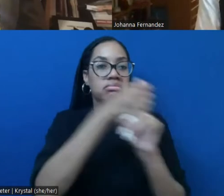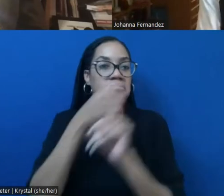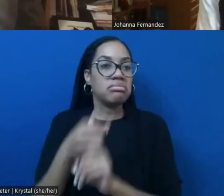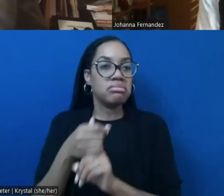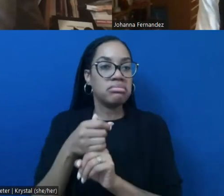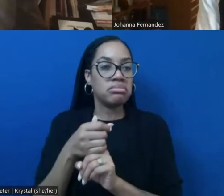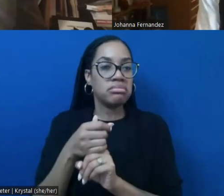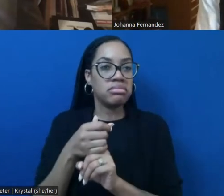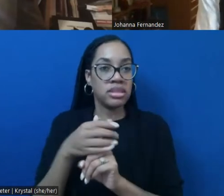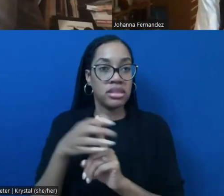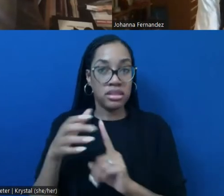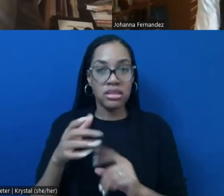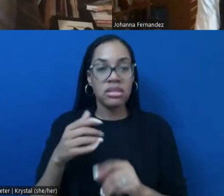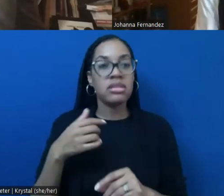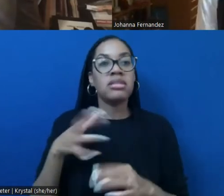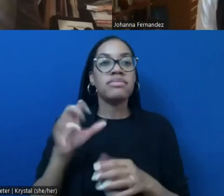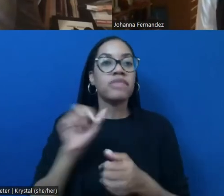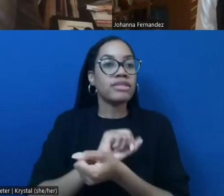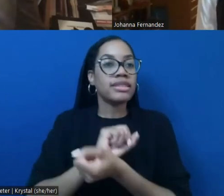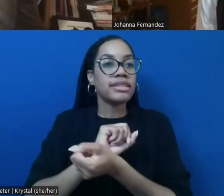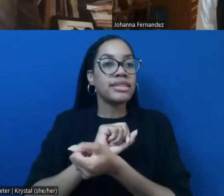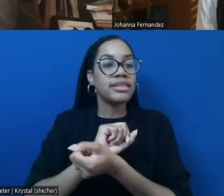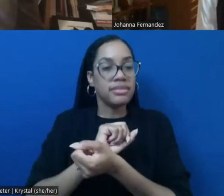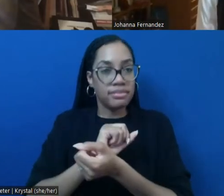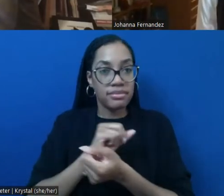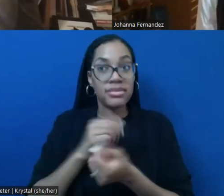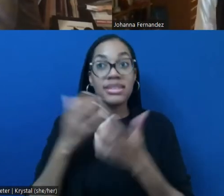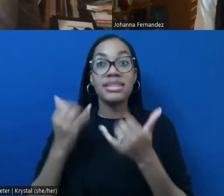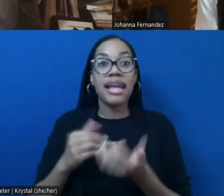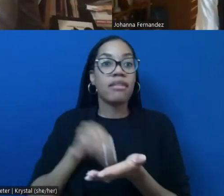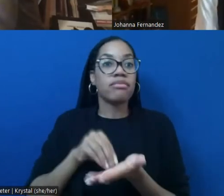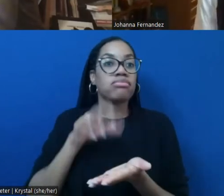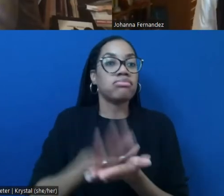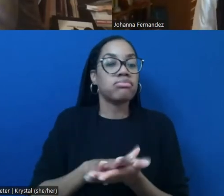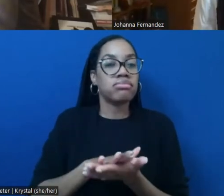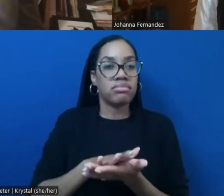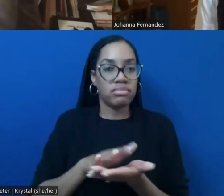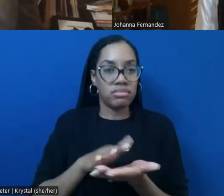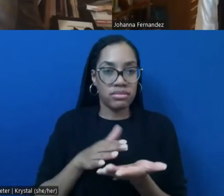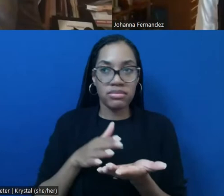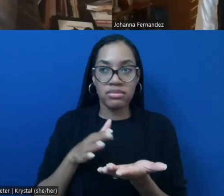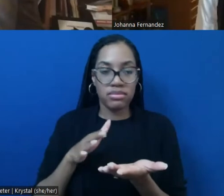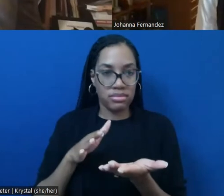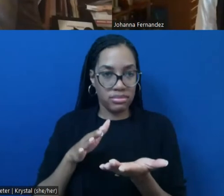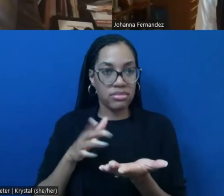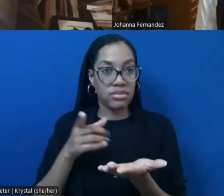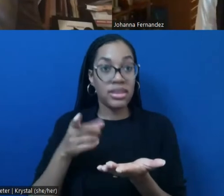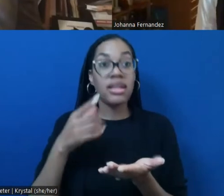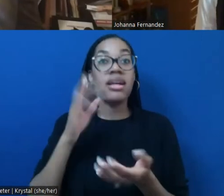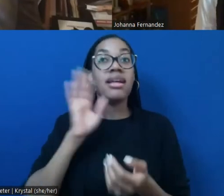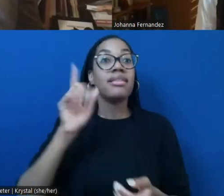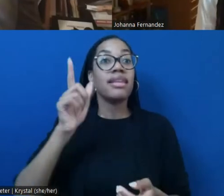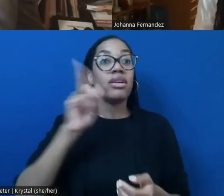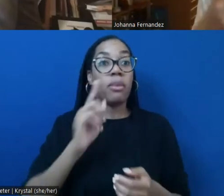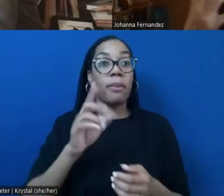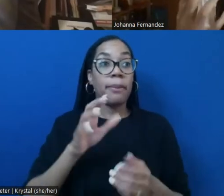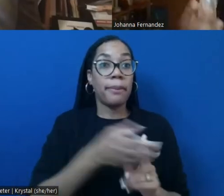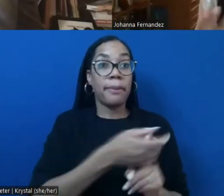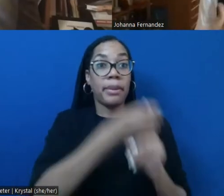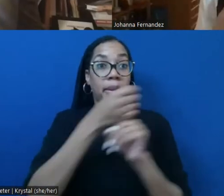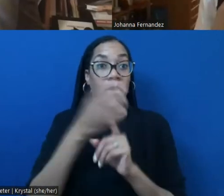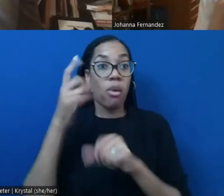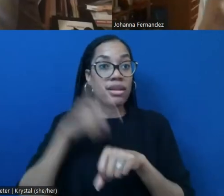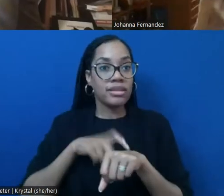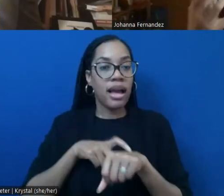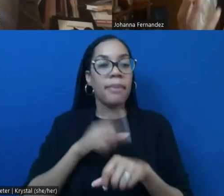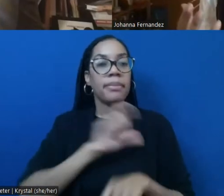you're on their records and you're on the list to be picked up again, over and over and over again. And there's an